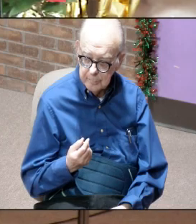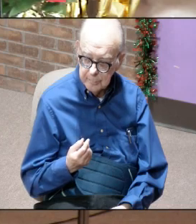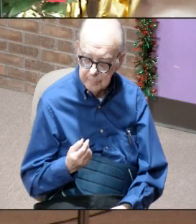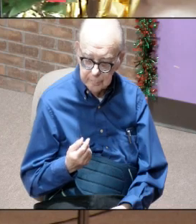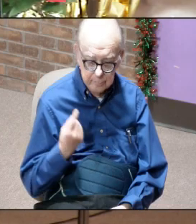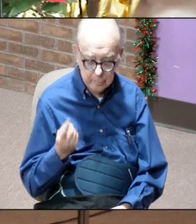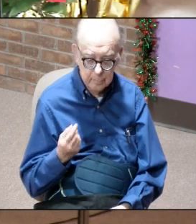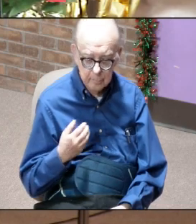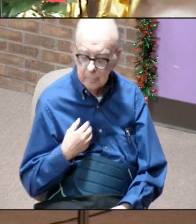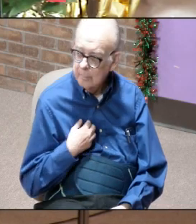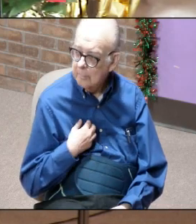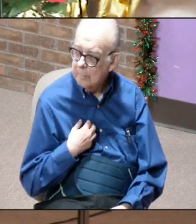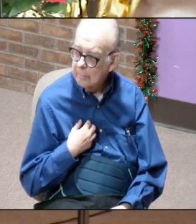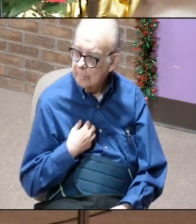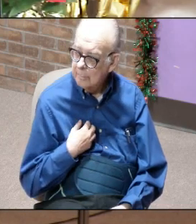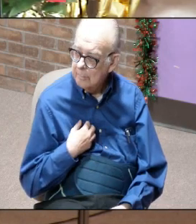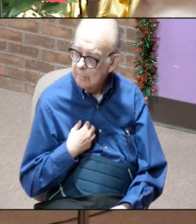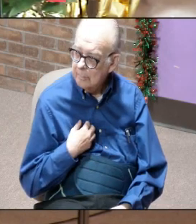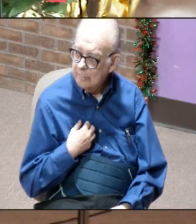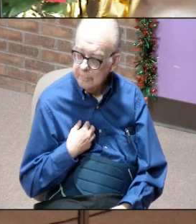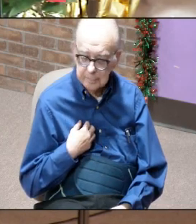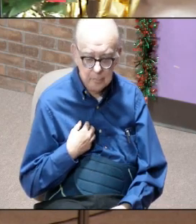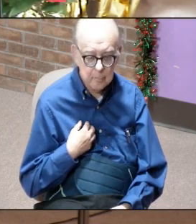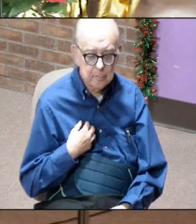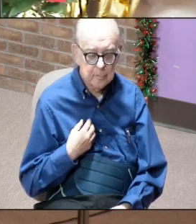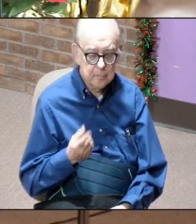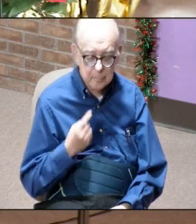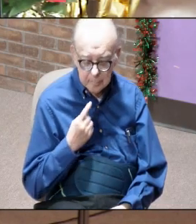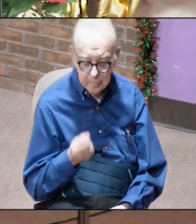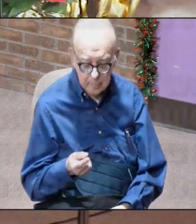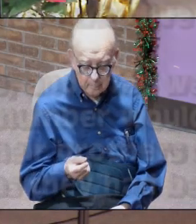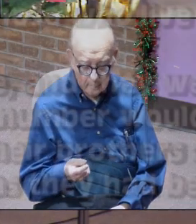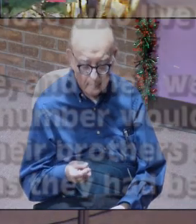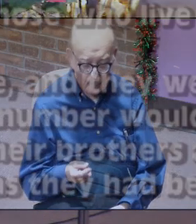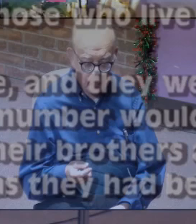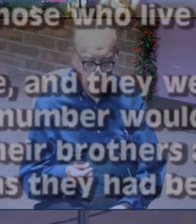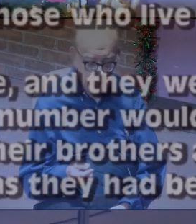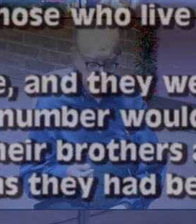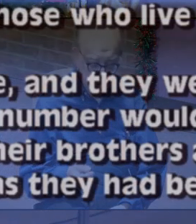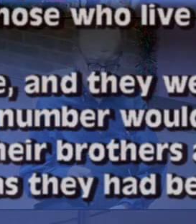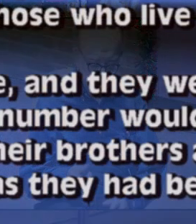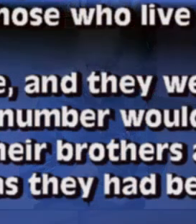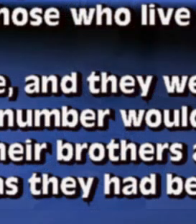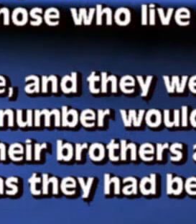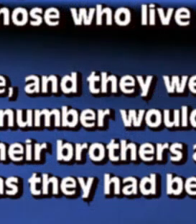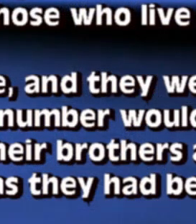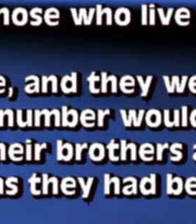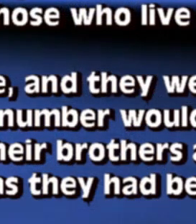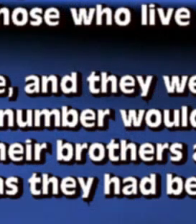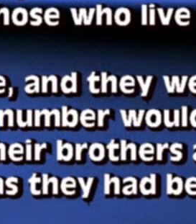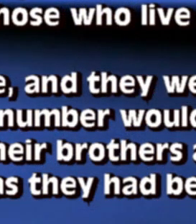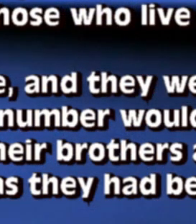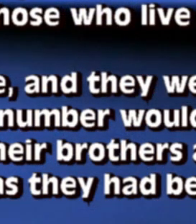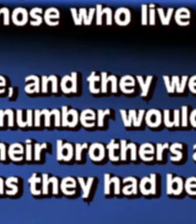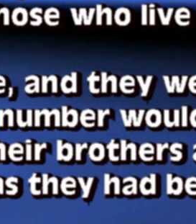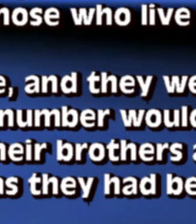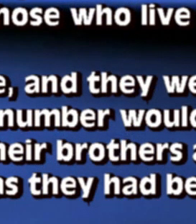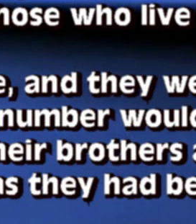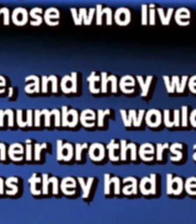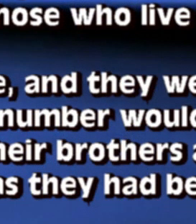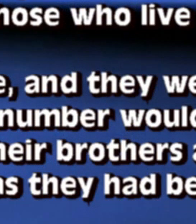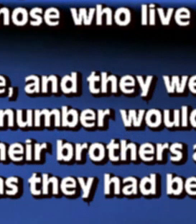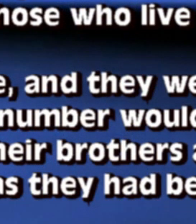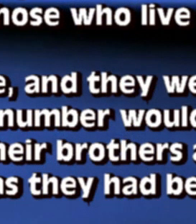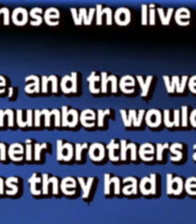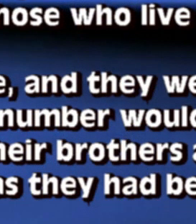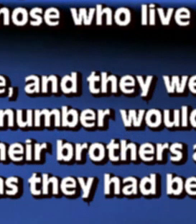I think I had them up there. Yeah. He says, look, when he opened the fifth seal, here's what he said. I